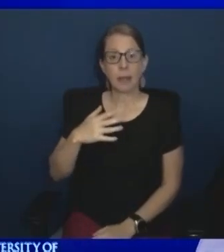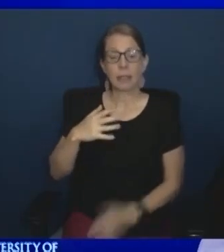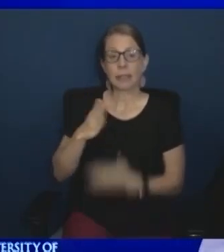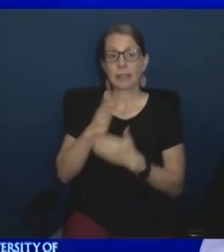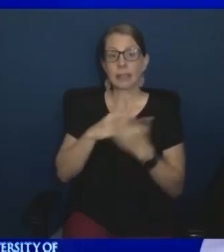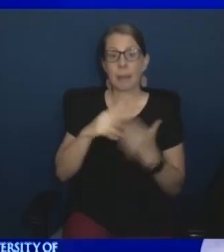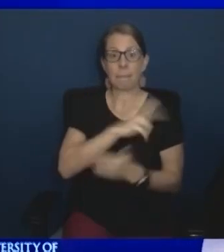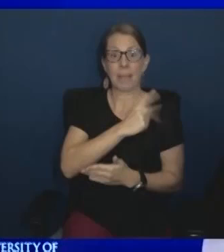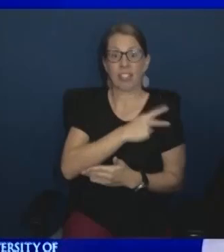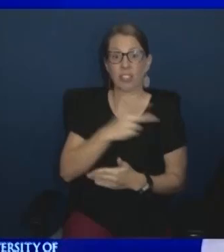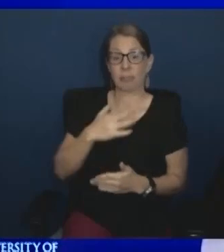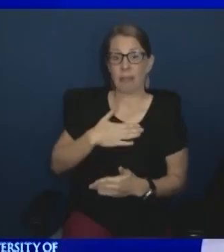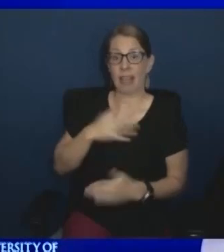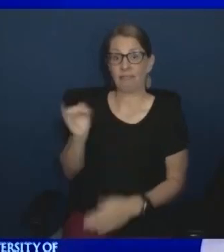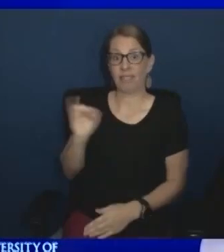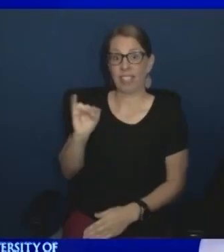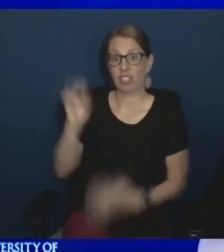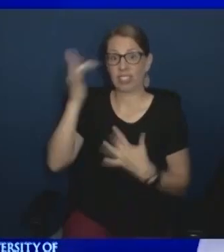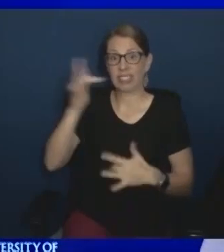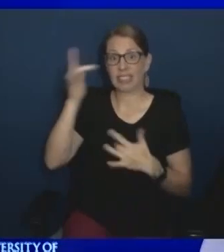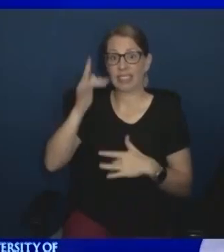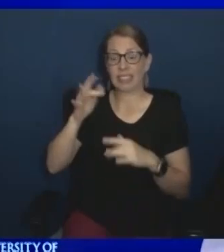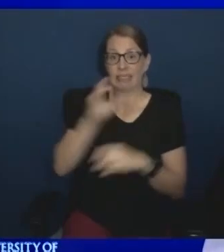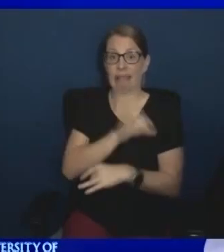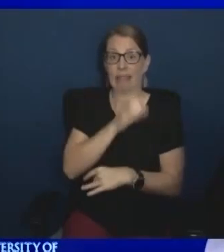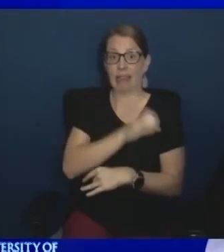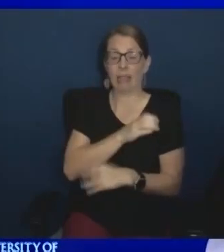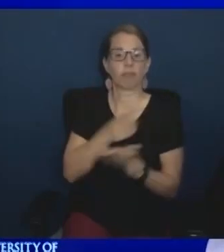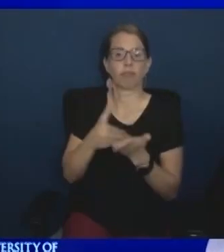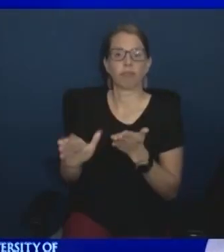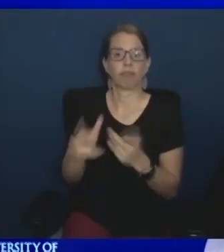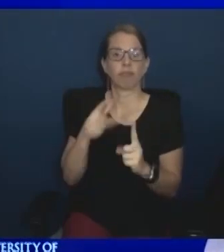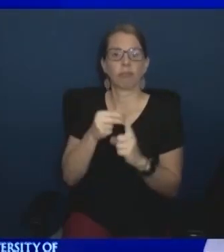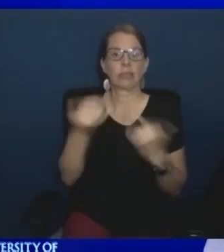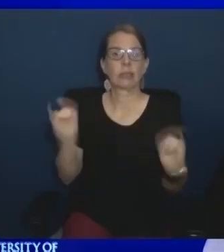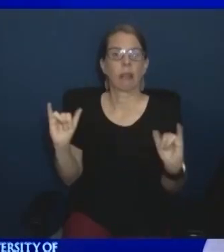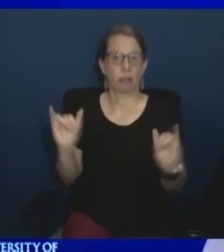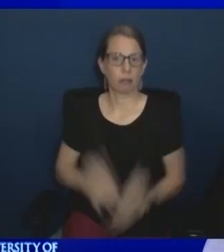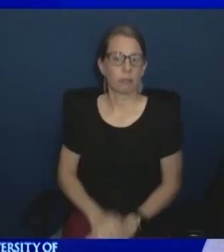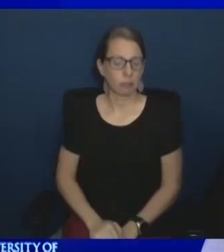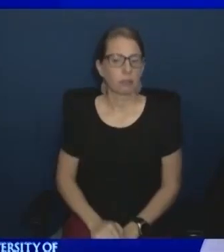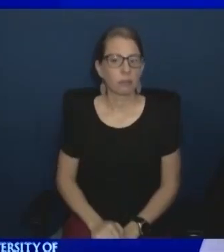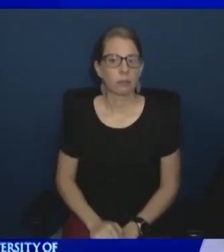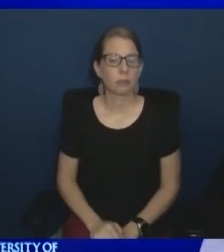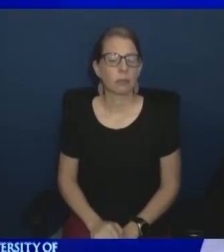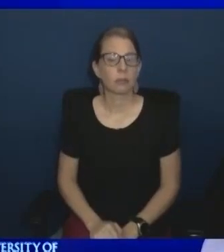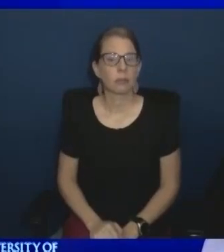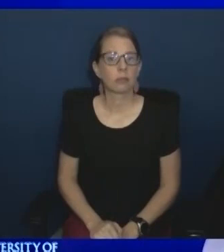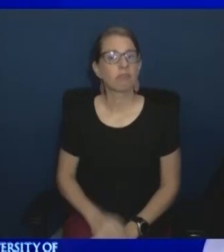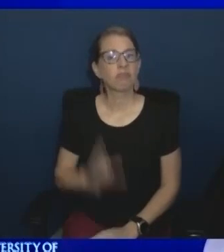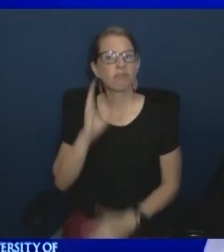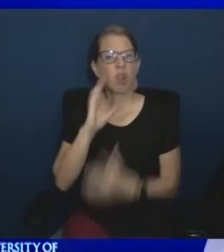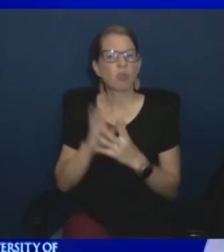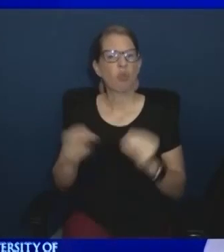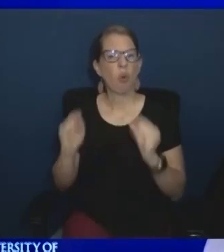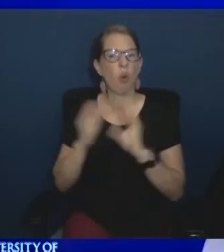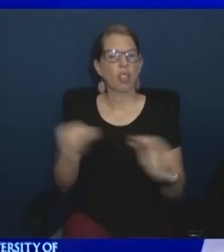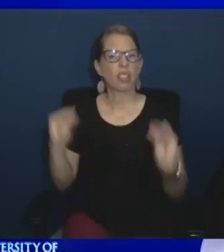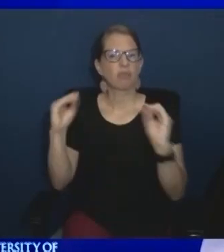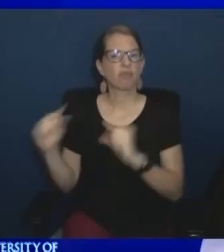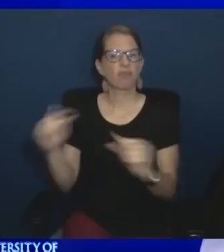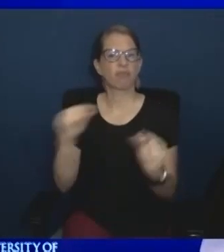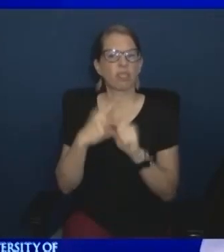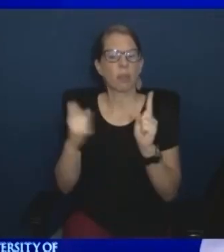that still don't want to get it. But I know that we have heard those stories from some of my other